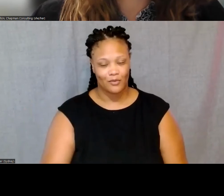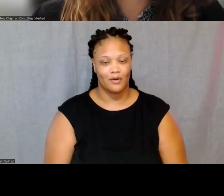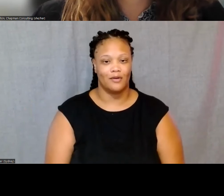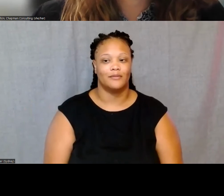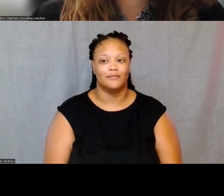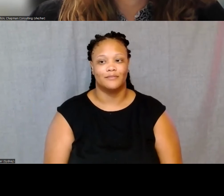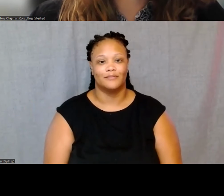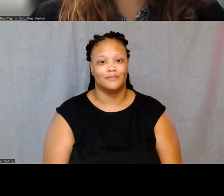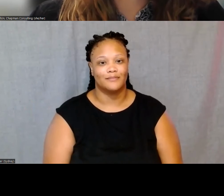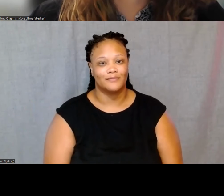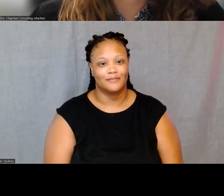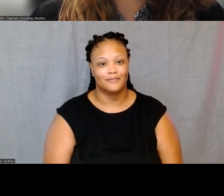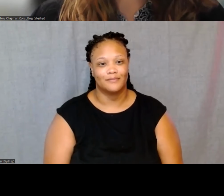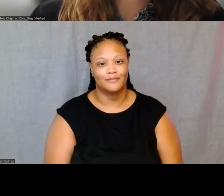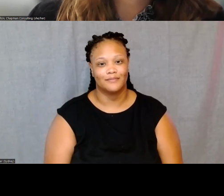Next slide.